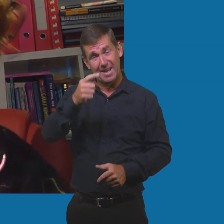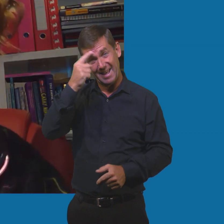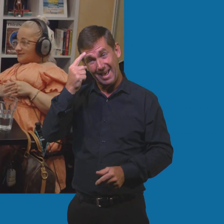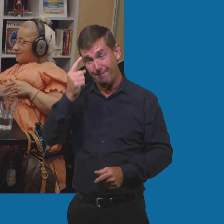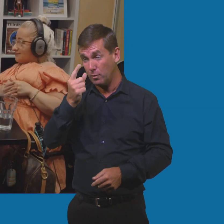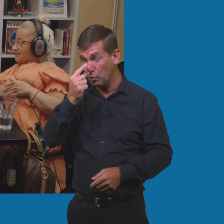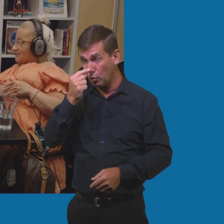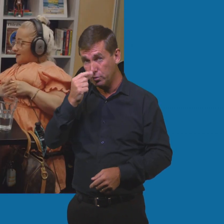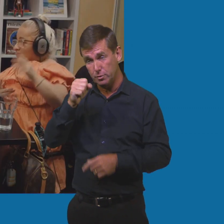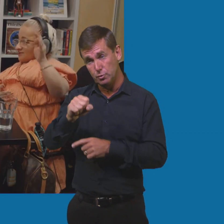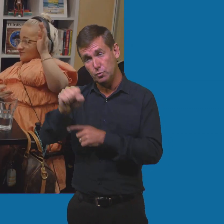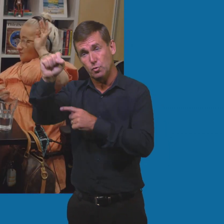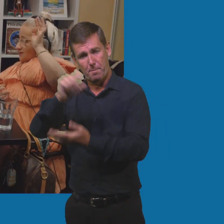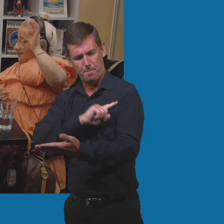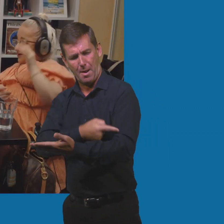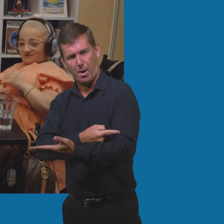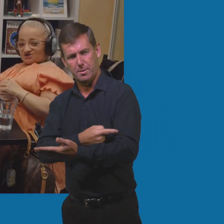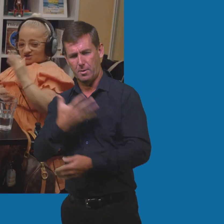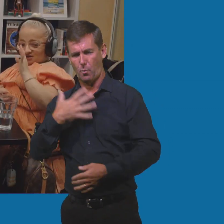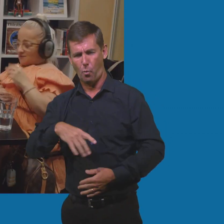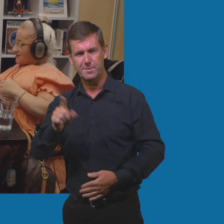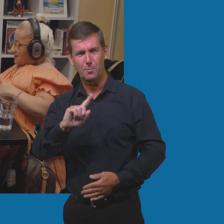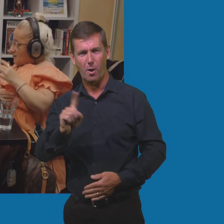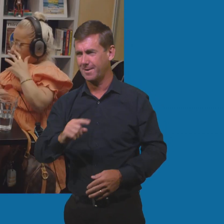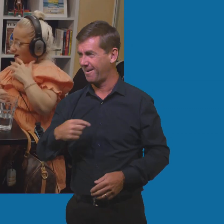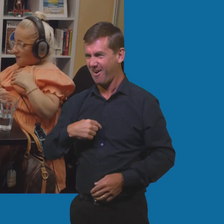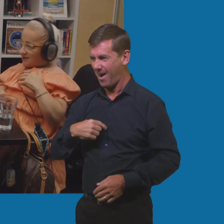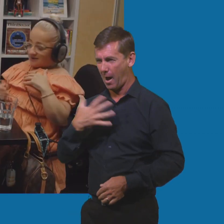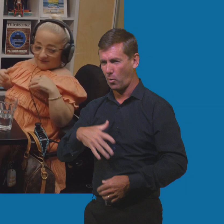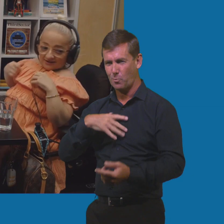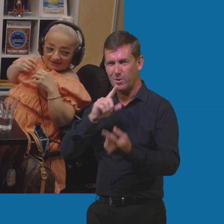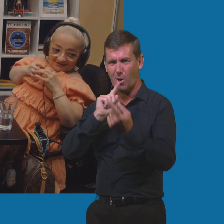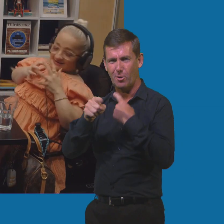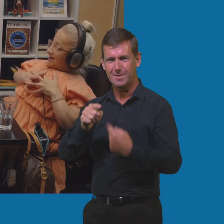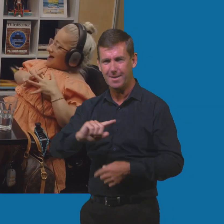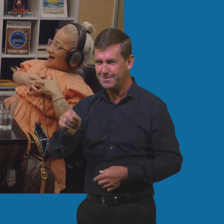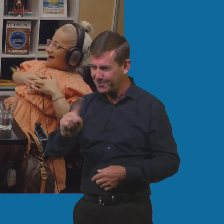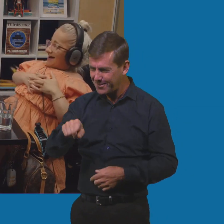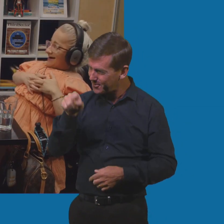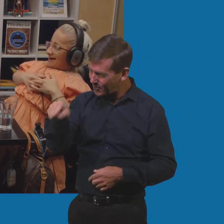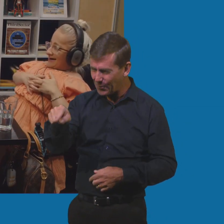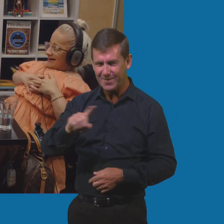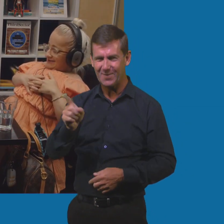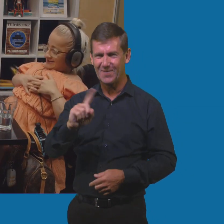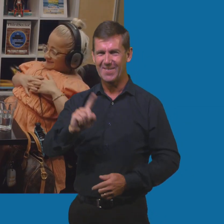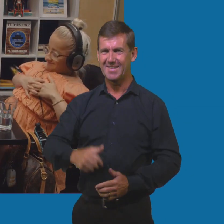it be? I love that question. I want to answer already. No, it's not for you, Sam. Wait.